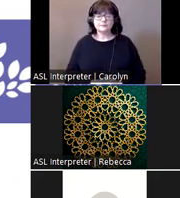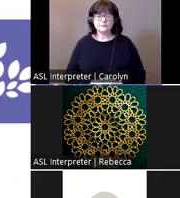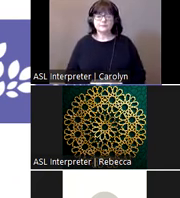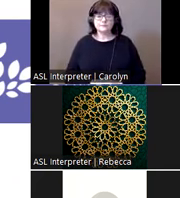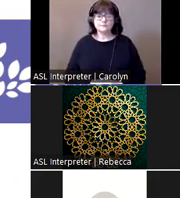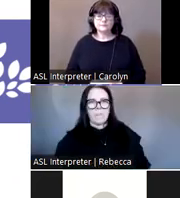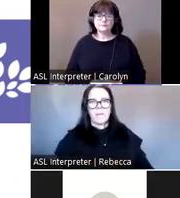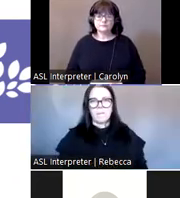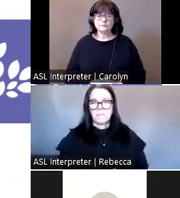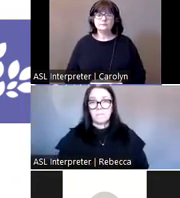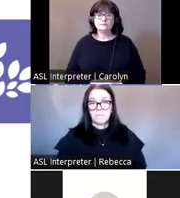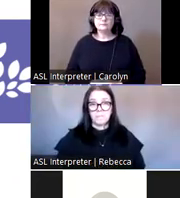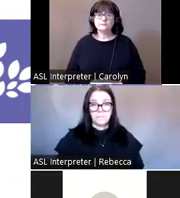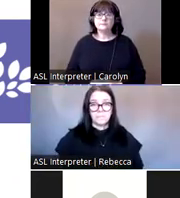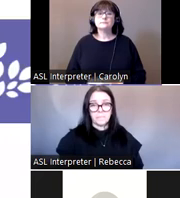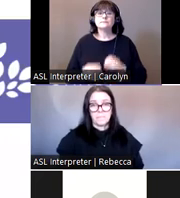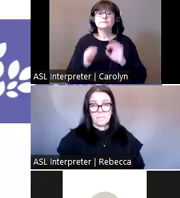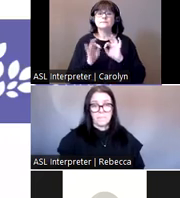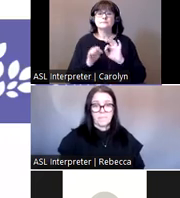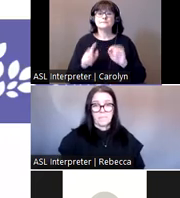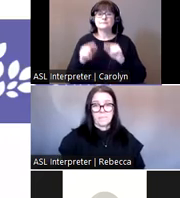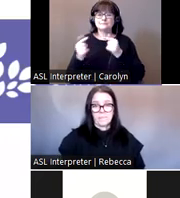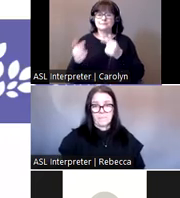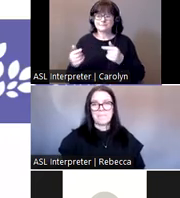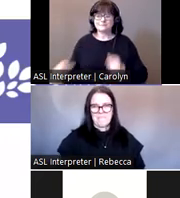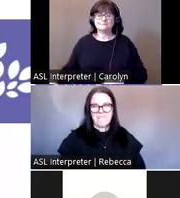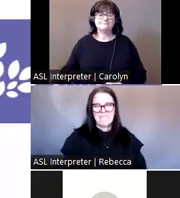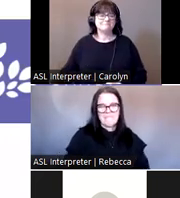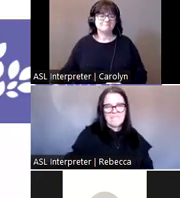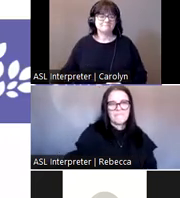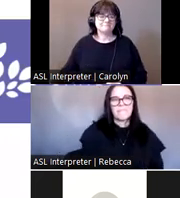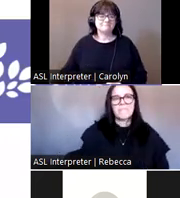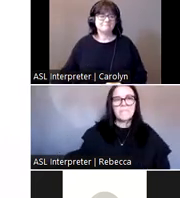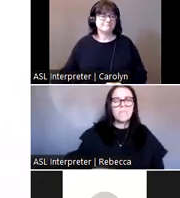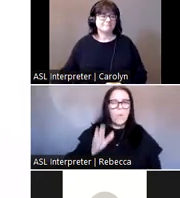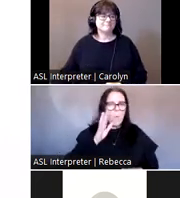So I'll move on from the guiding principles, just in the interest of keeping pace here today.